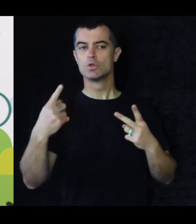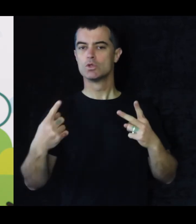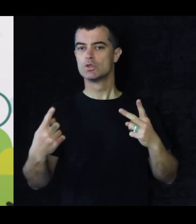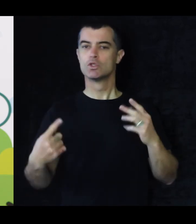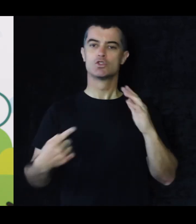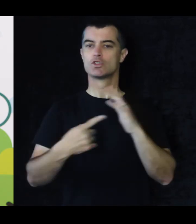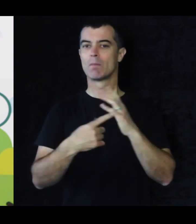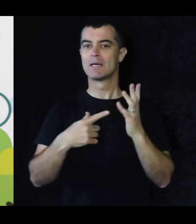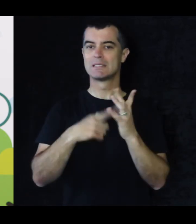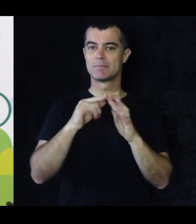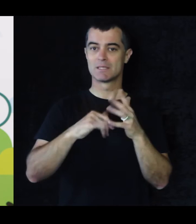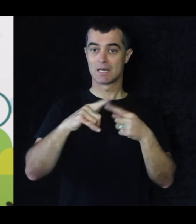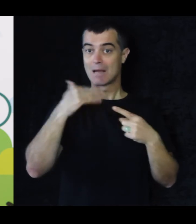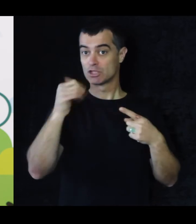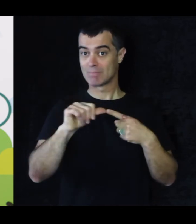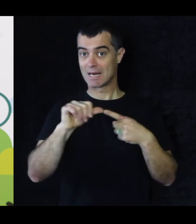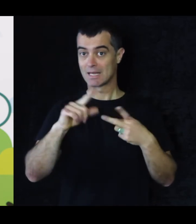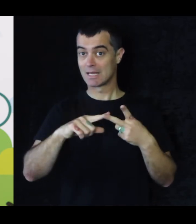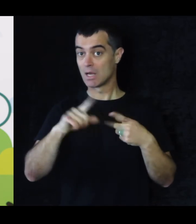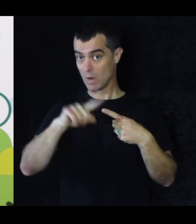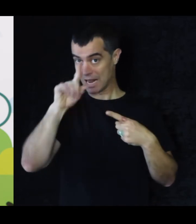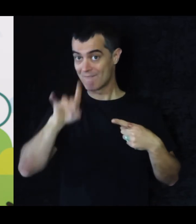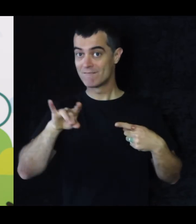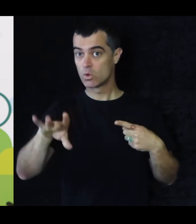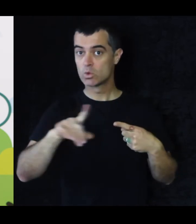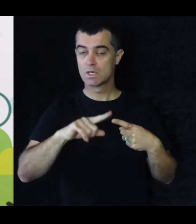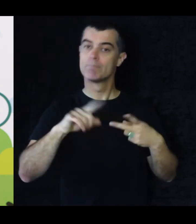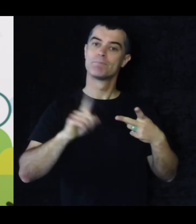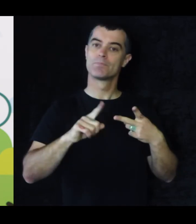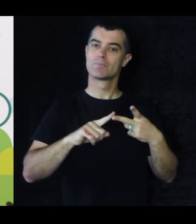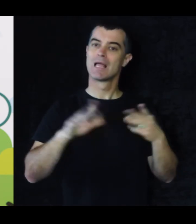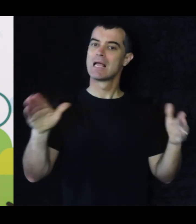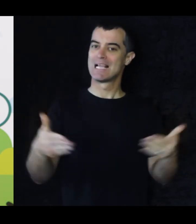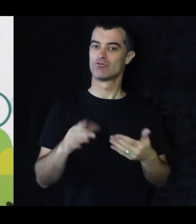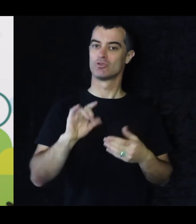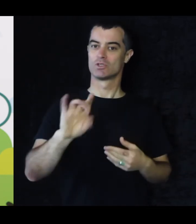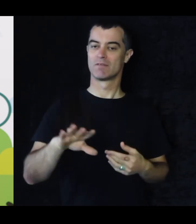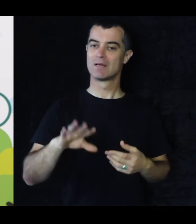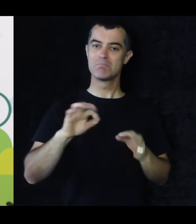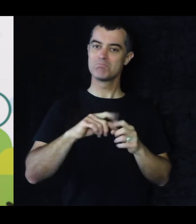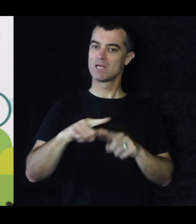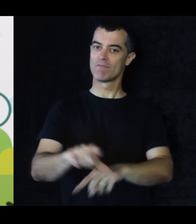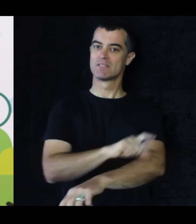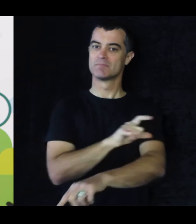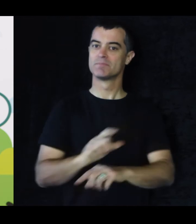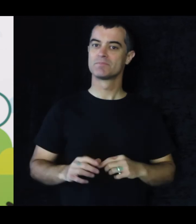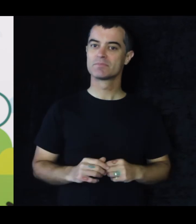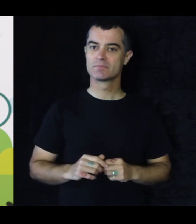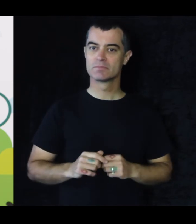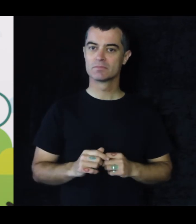tips really. Know your budget, know what you can afford, and introduce yourself and be confident.